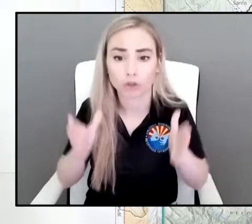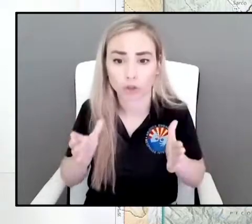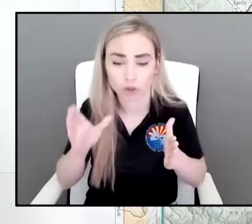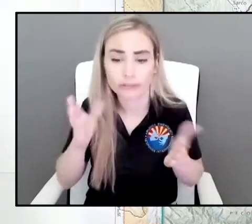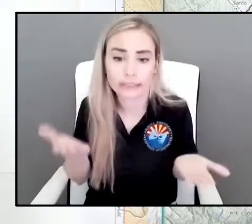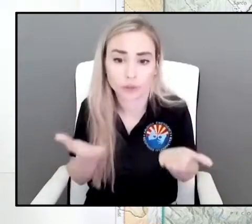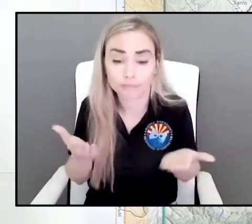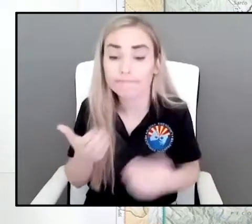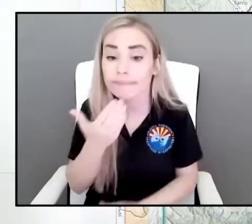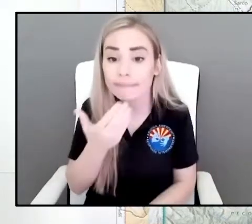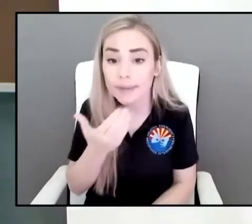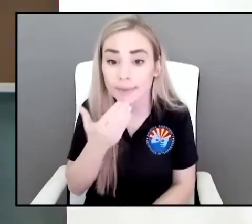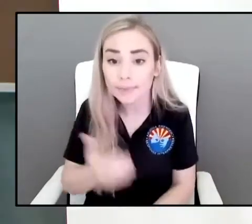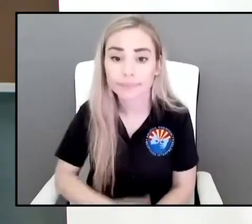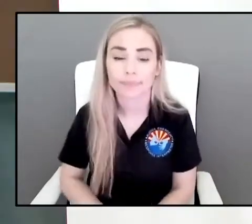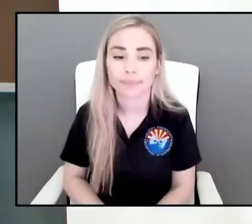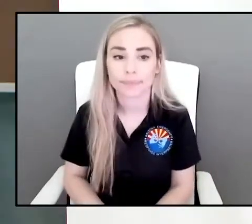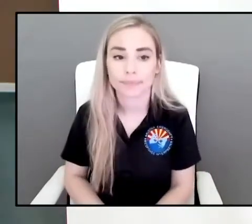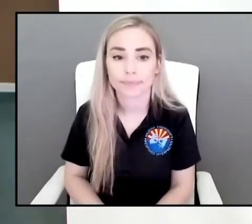you and appreciate your time.